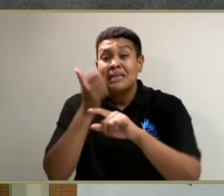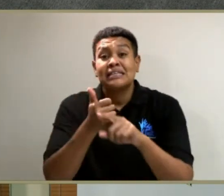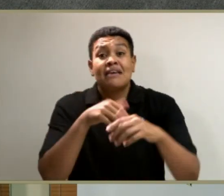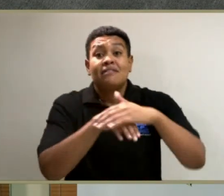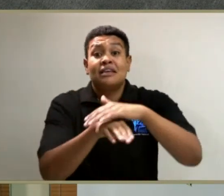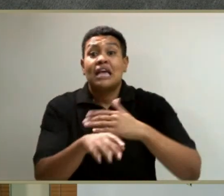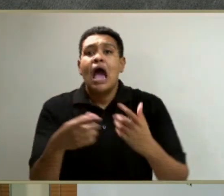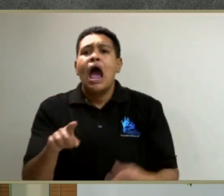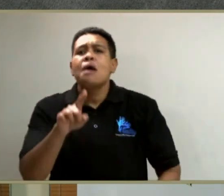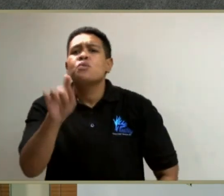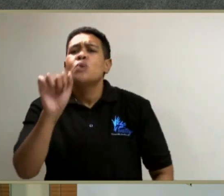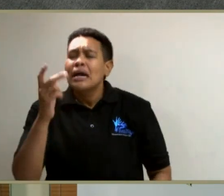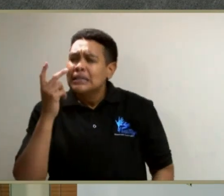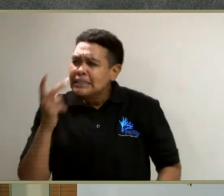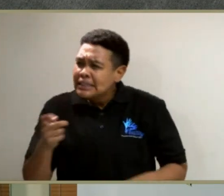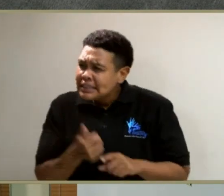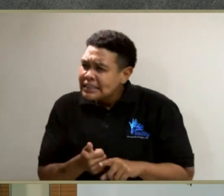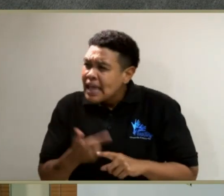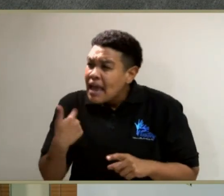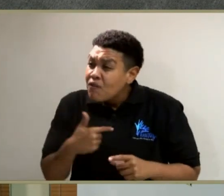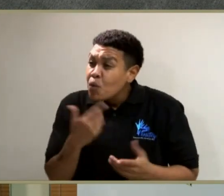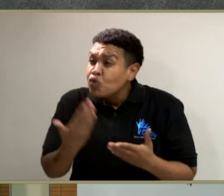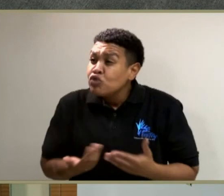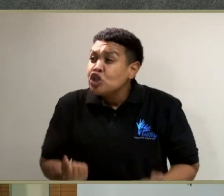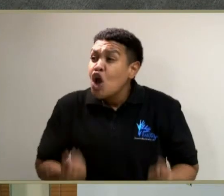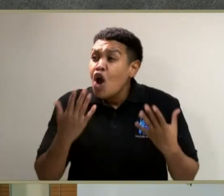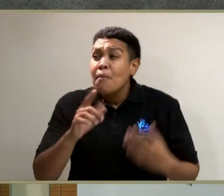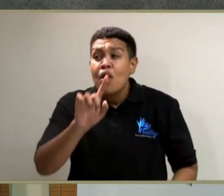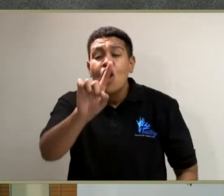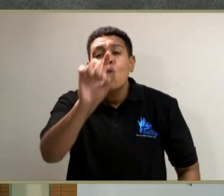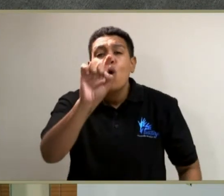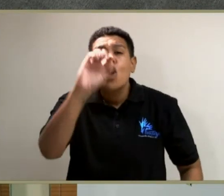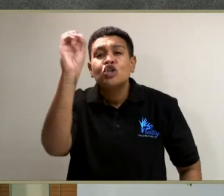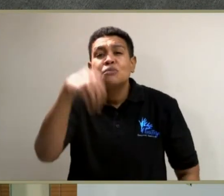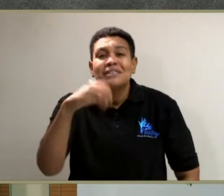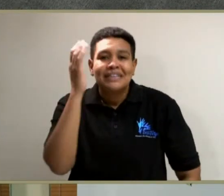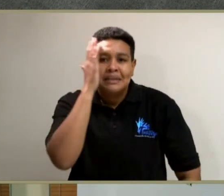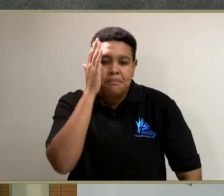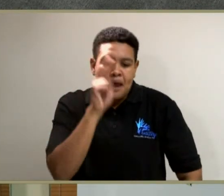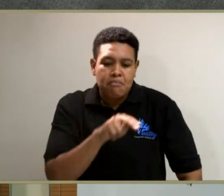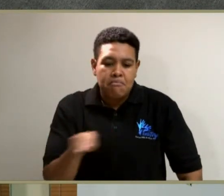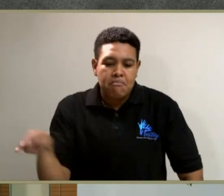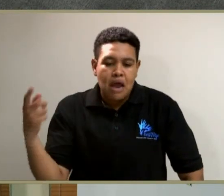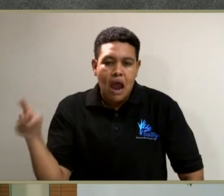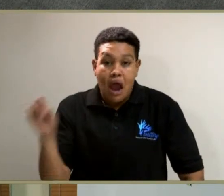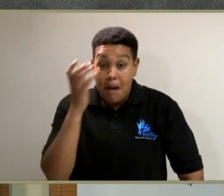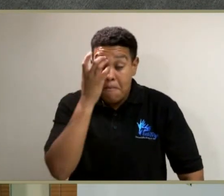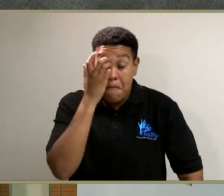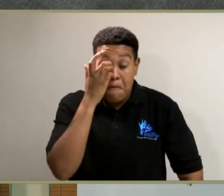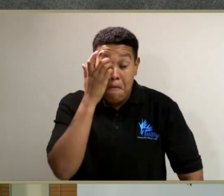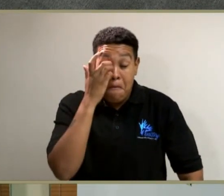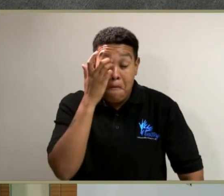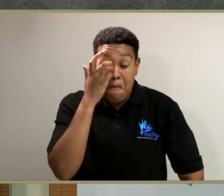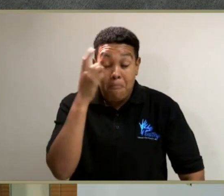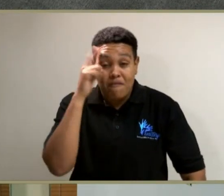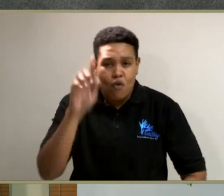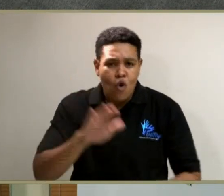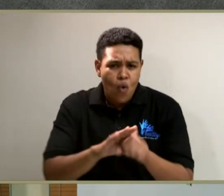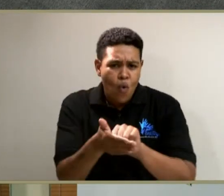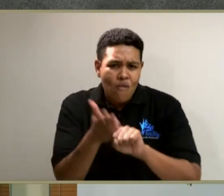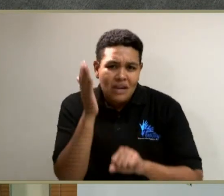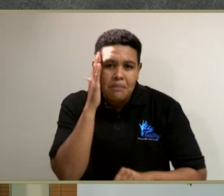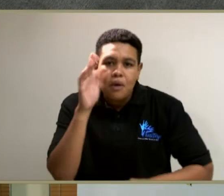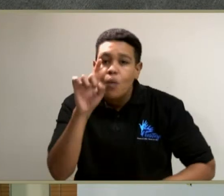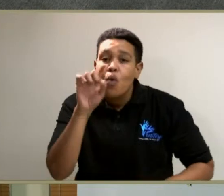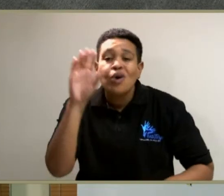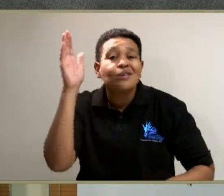occupied. And you can see that we are at 100% bed occupancy for COVID beds. And